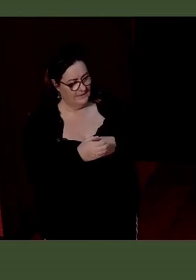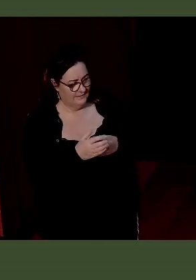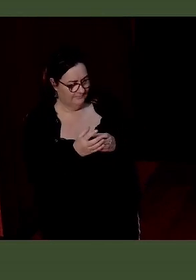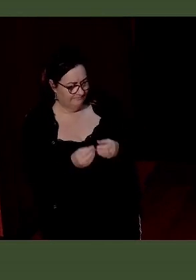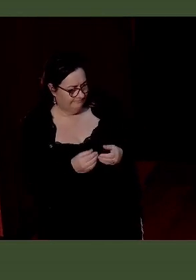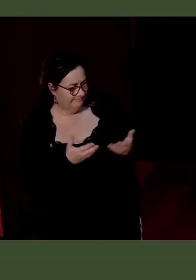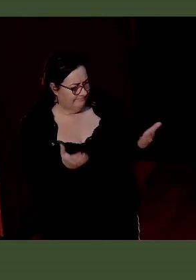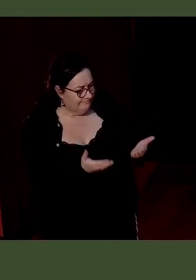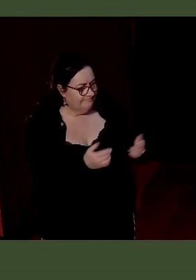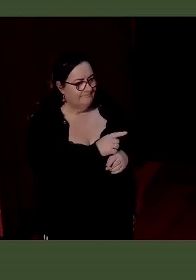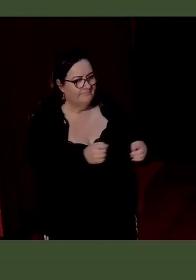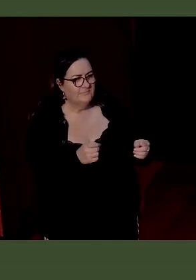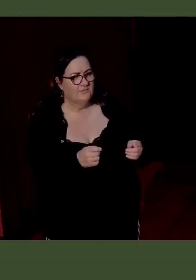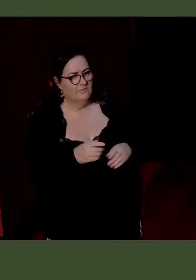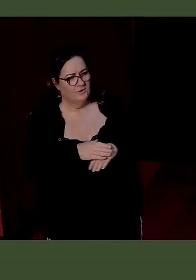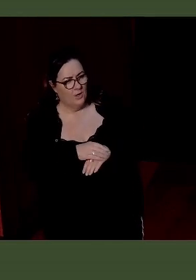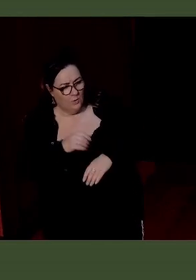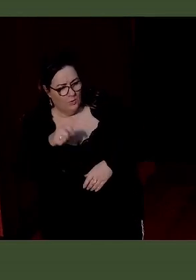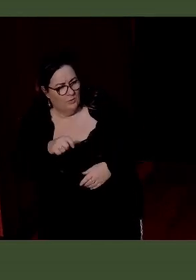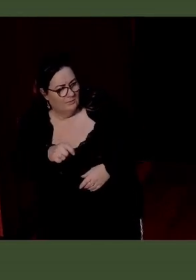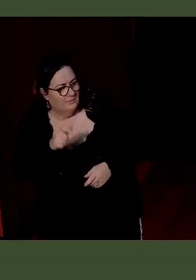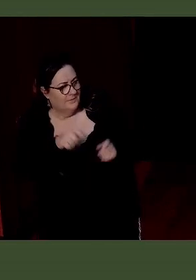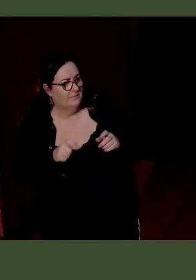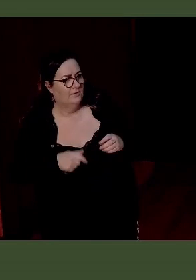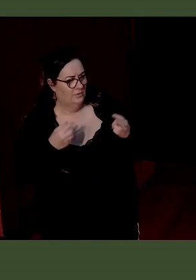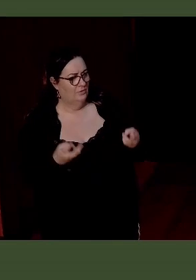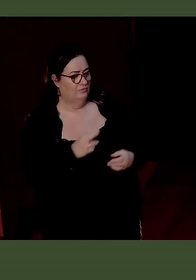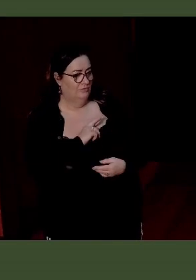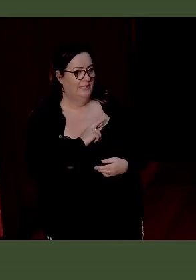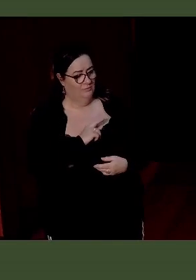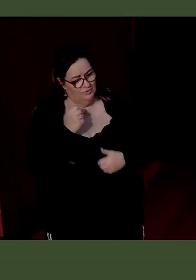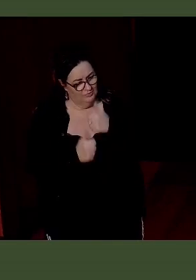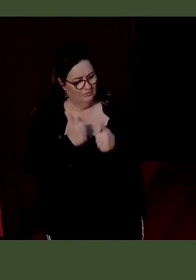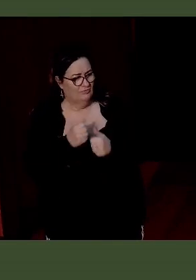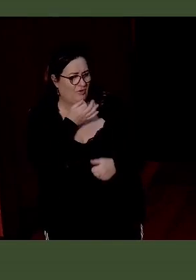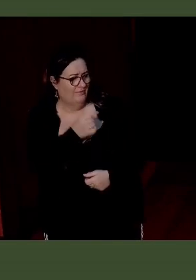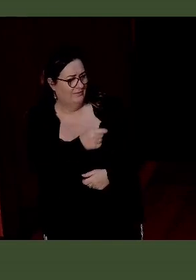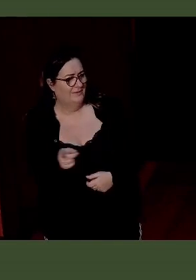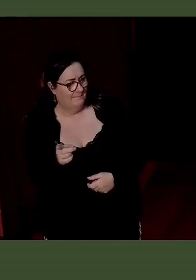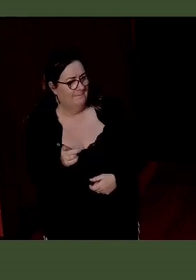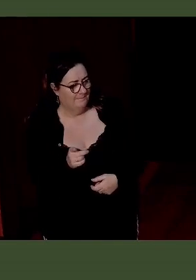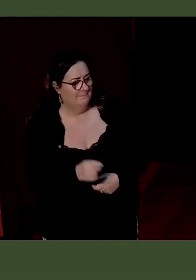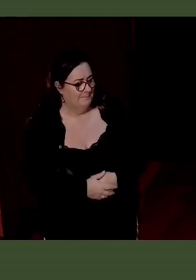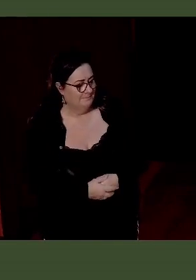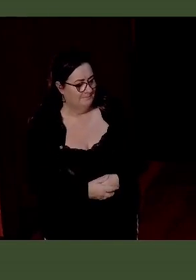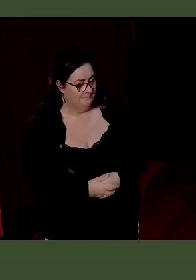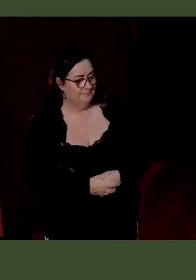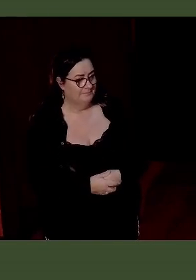and for the nation's aged and infirm who were entitled to the nation's gratitude. That was